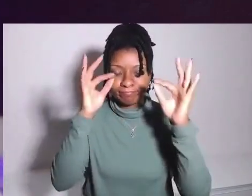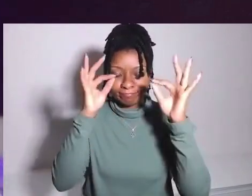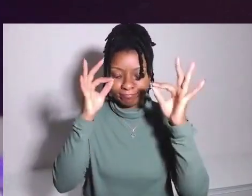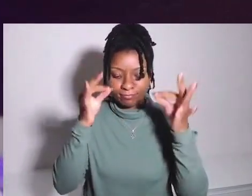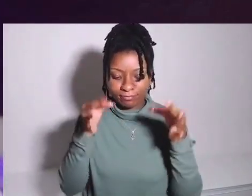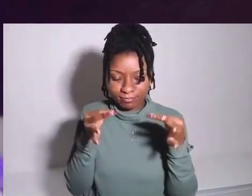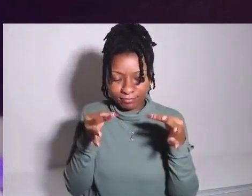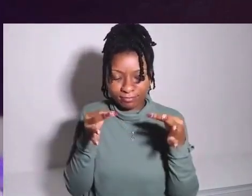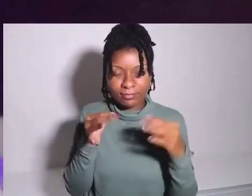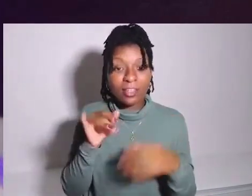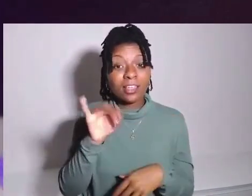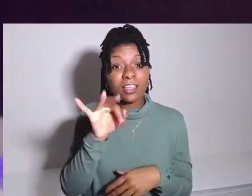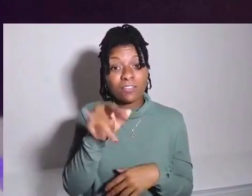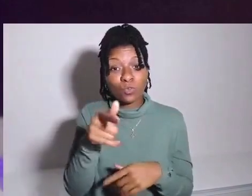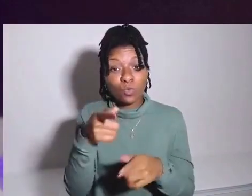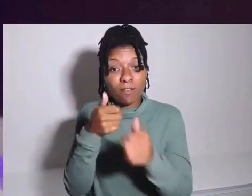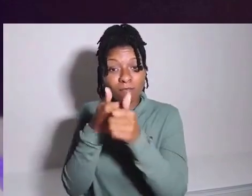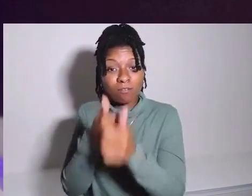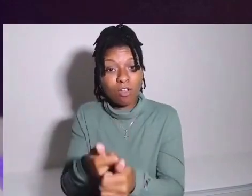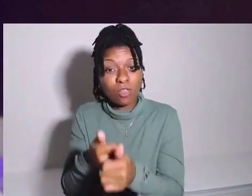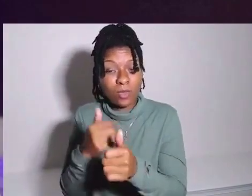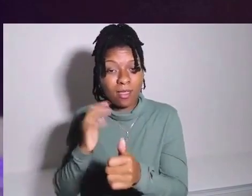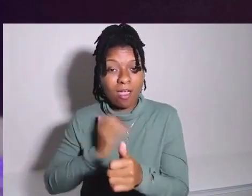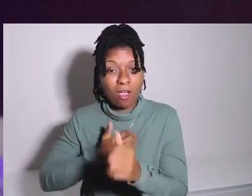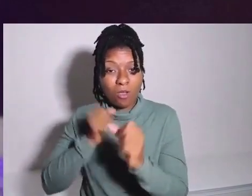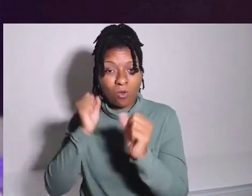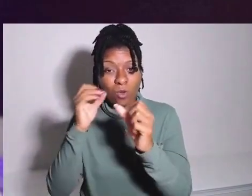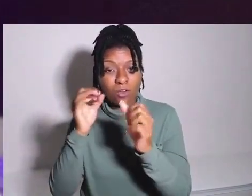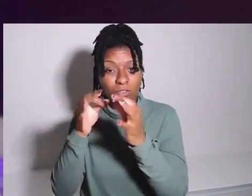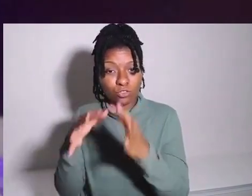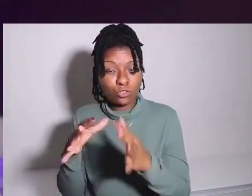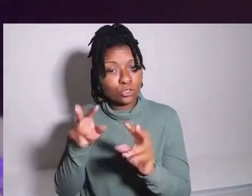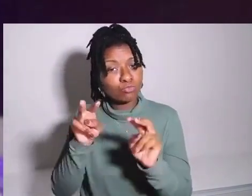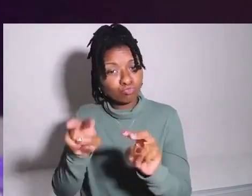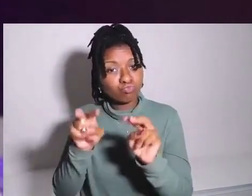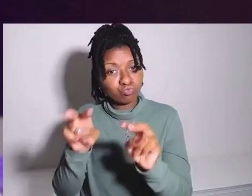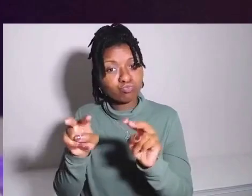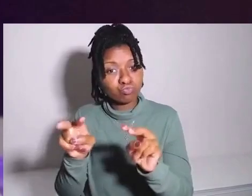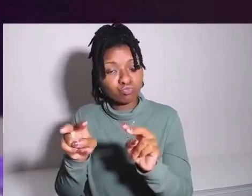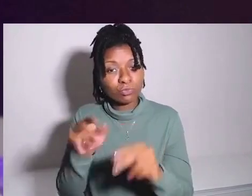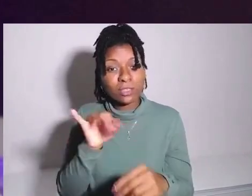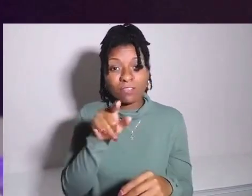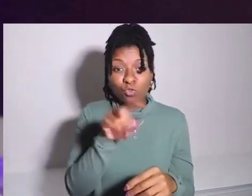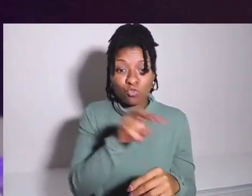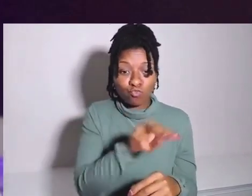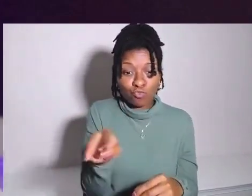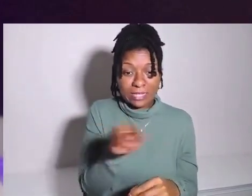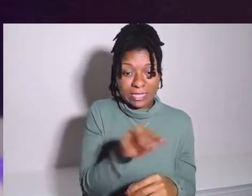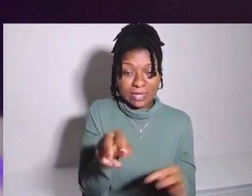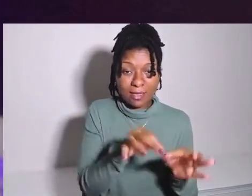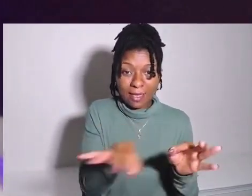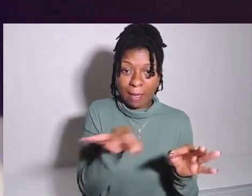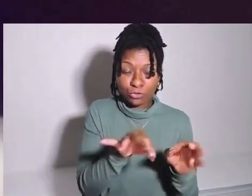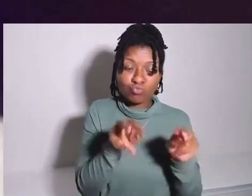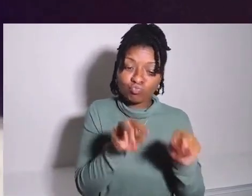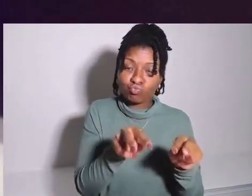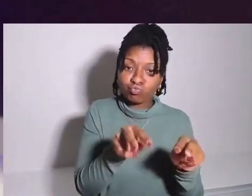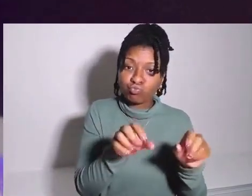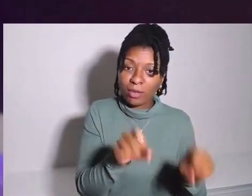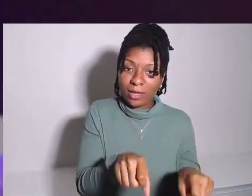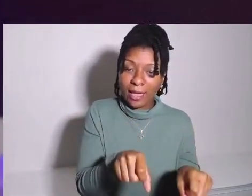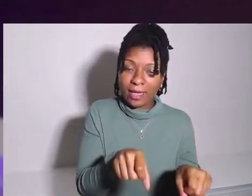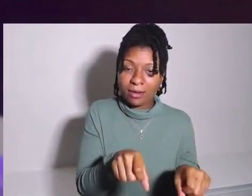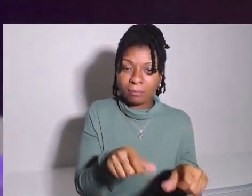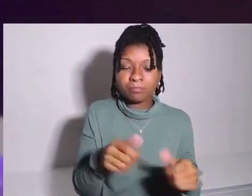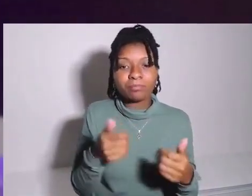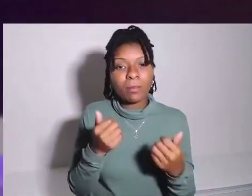wonderful interpreters, rest your eyes on them. If you are reading the captions, rest your eyes there. But do try to take